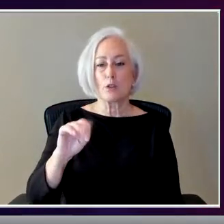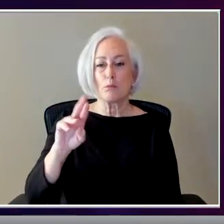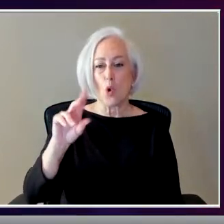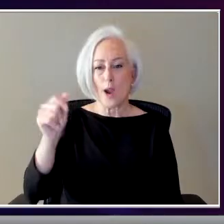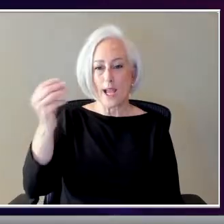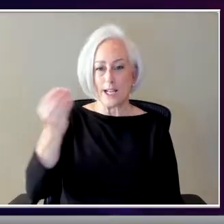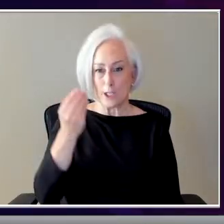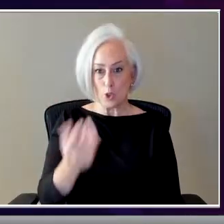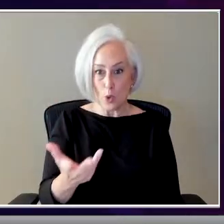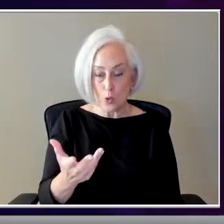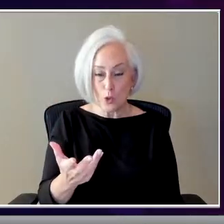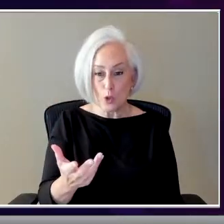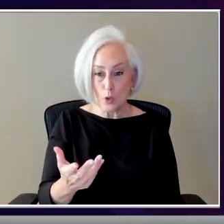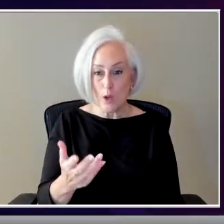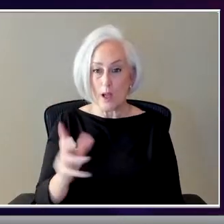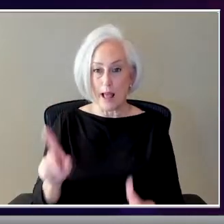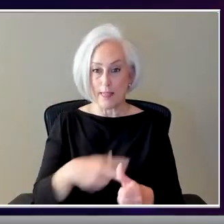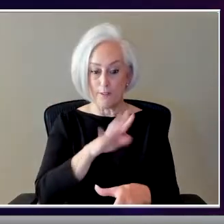Dr. Parrish?